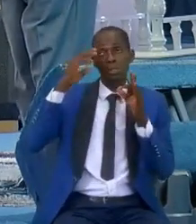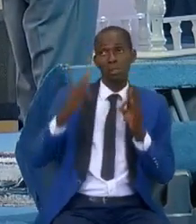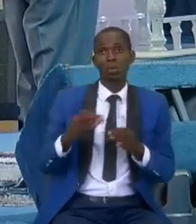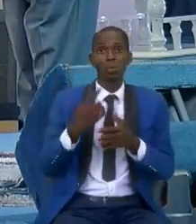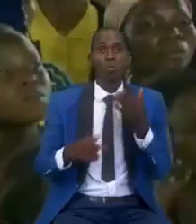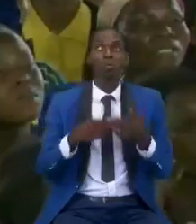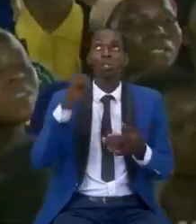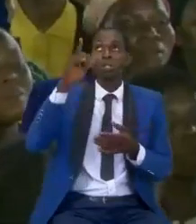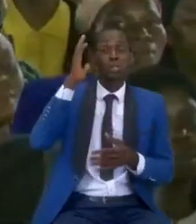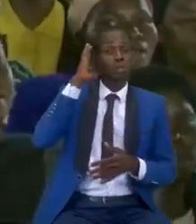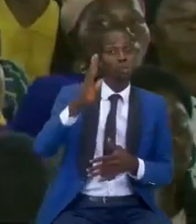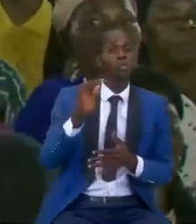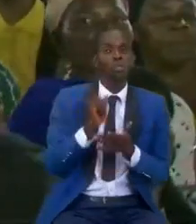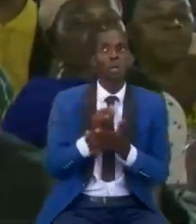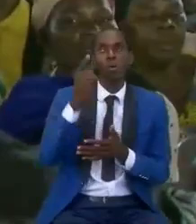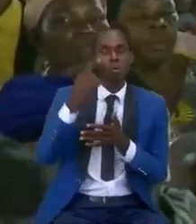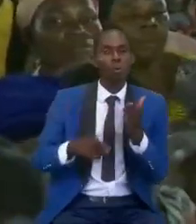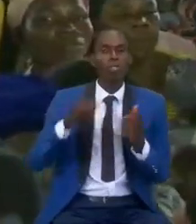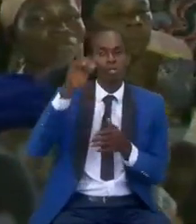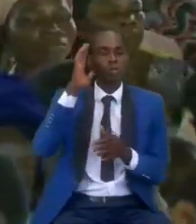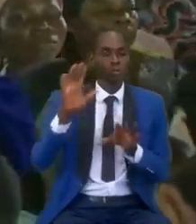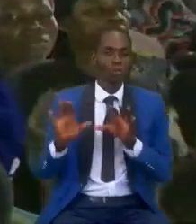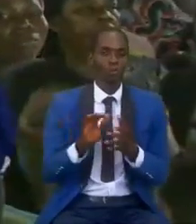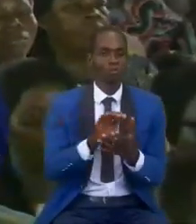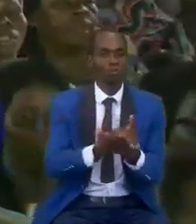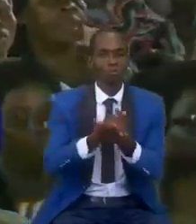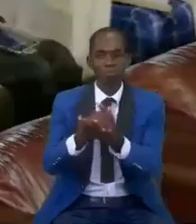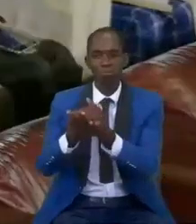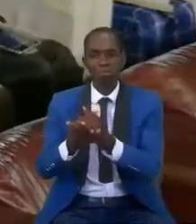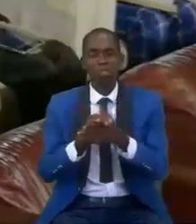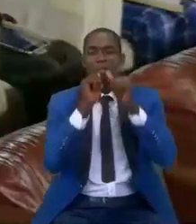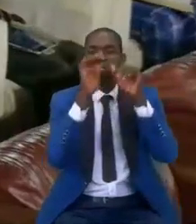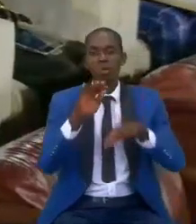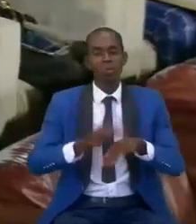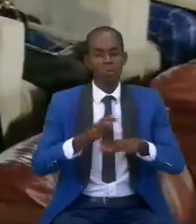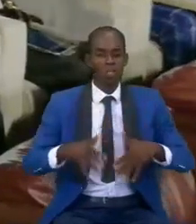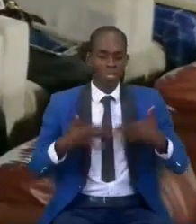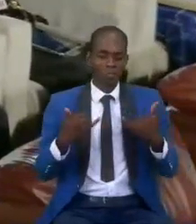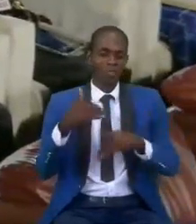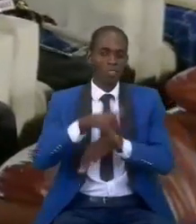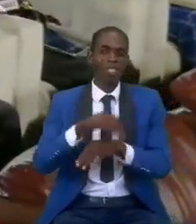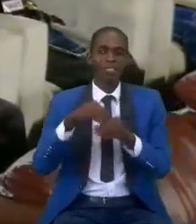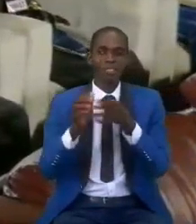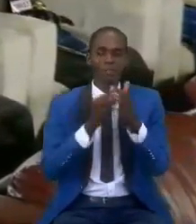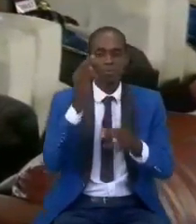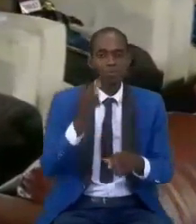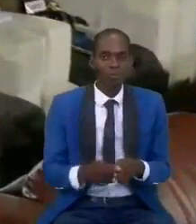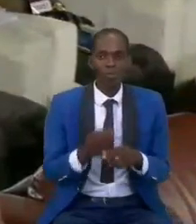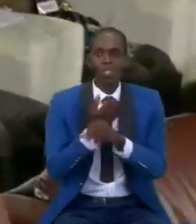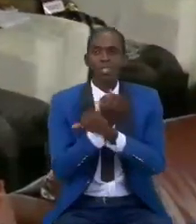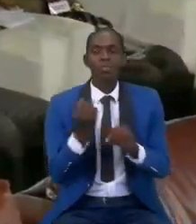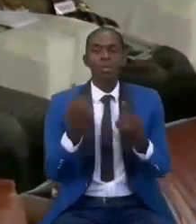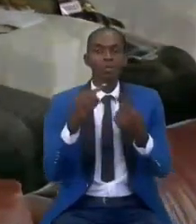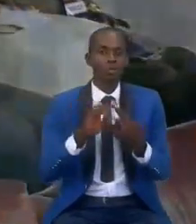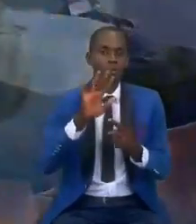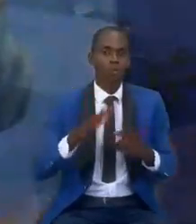blessing upon your life tonight. Salvation coming to you tonight, and healing coming to you tonight. It will